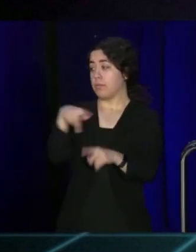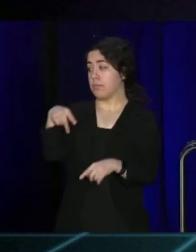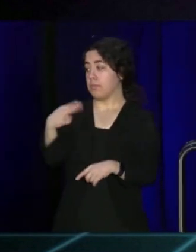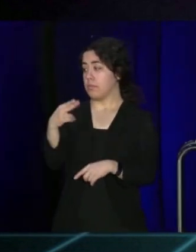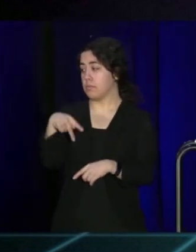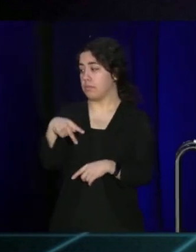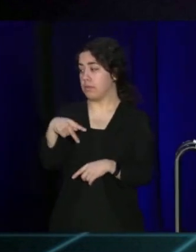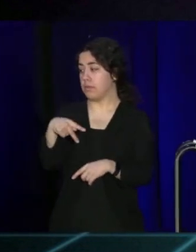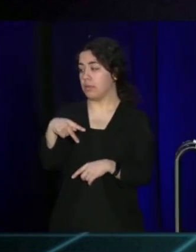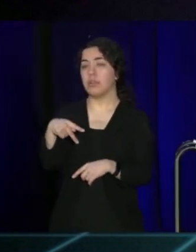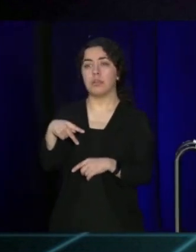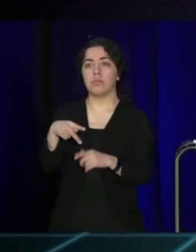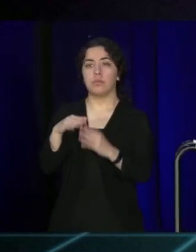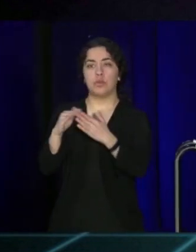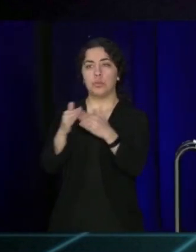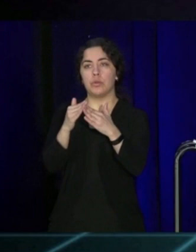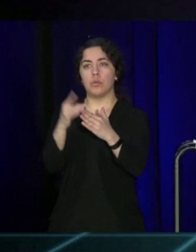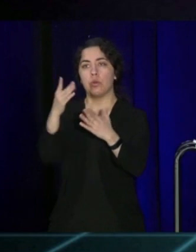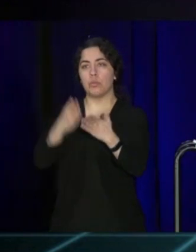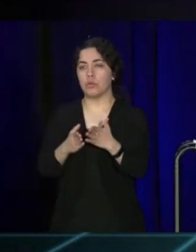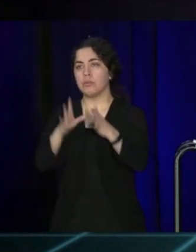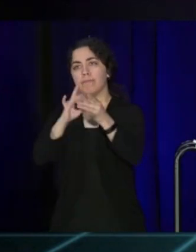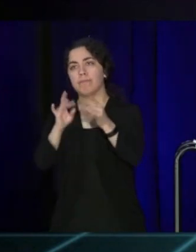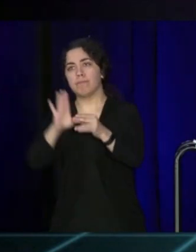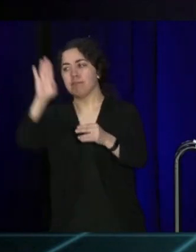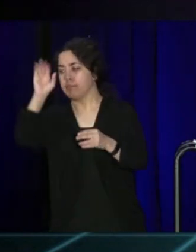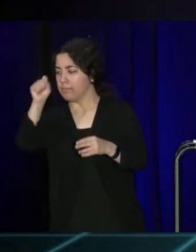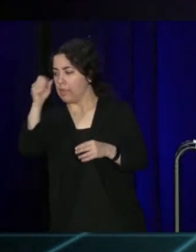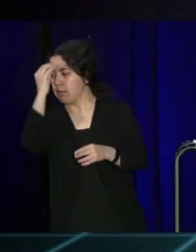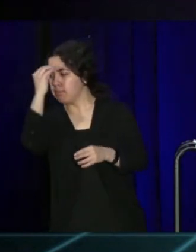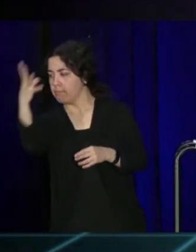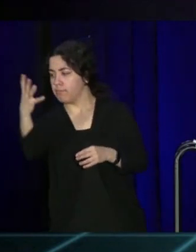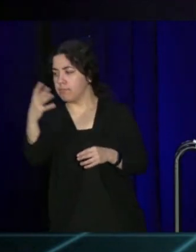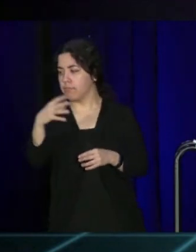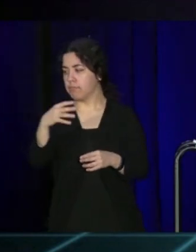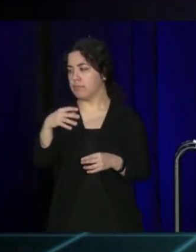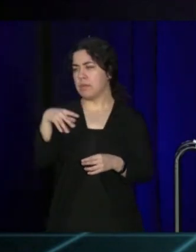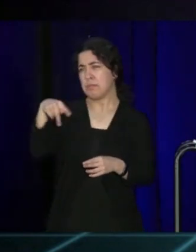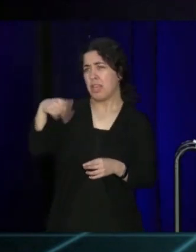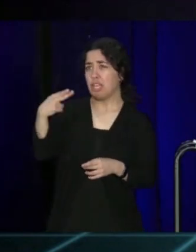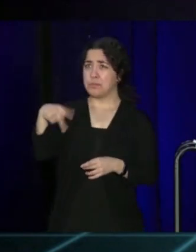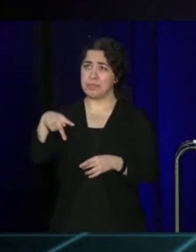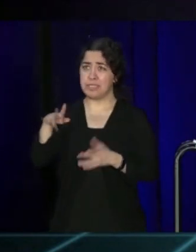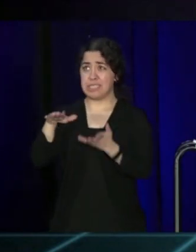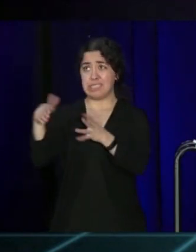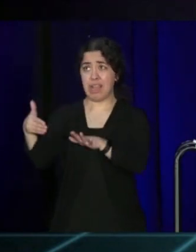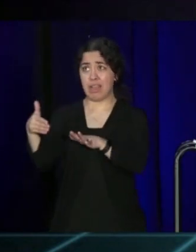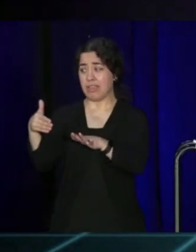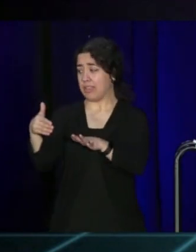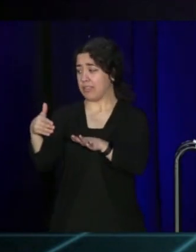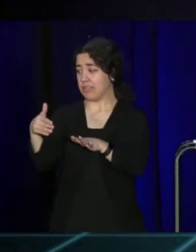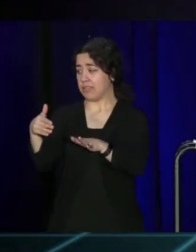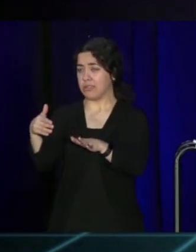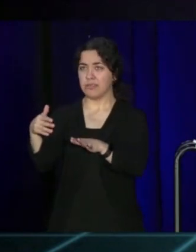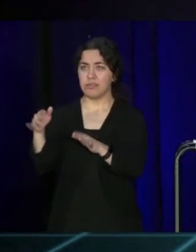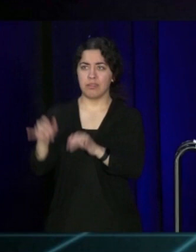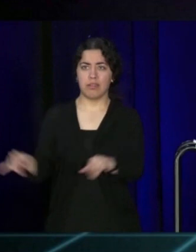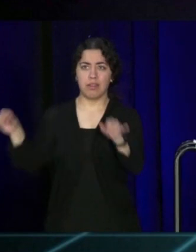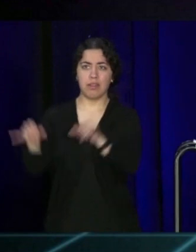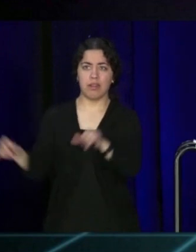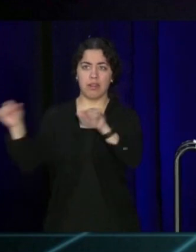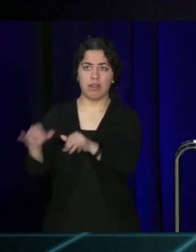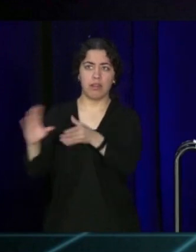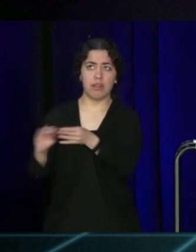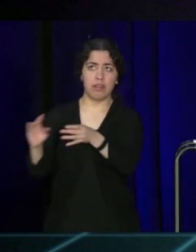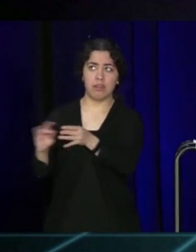this person raises, yeah, I hear the axiom PHP is dying since 10 years. So I kind of have a similar thing for this, of course